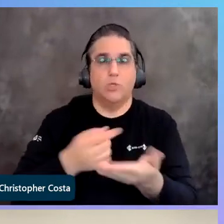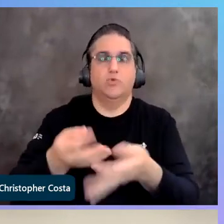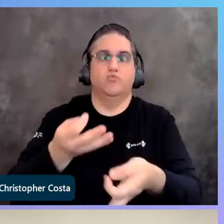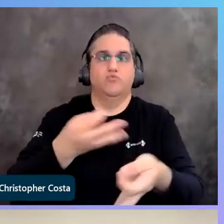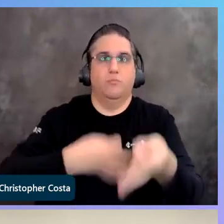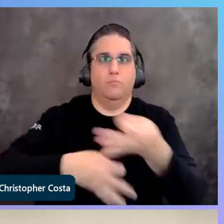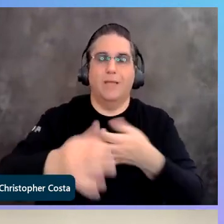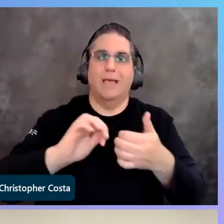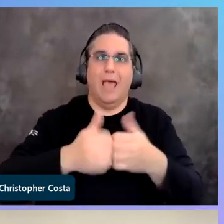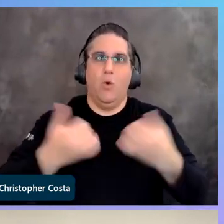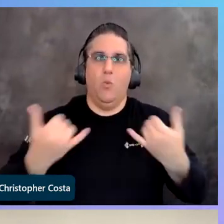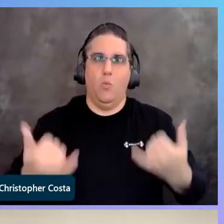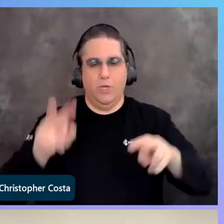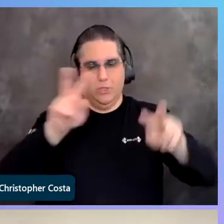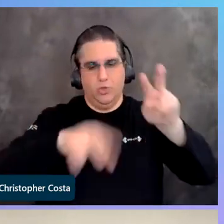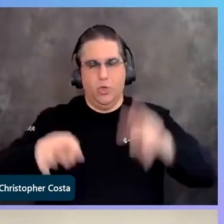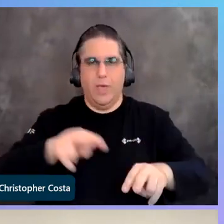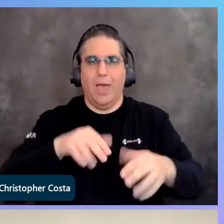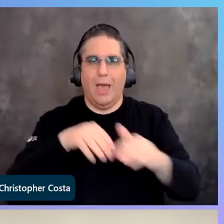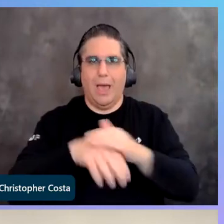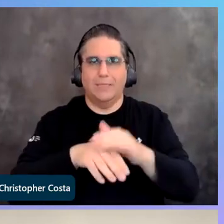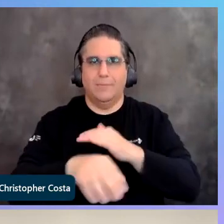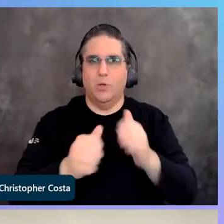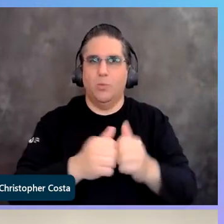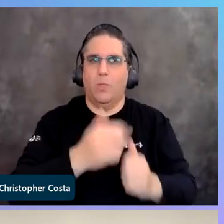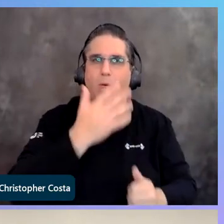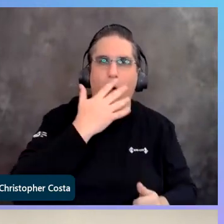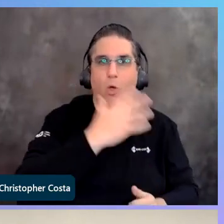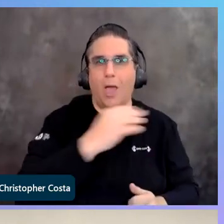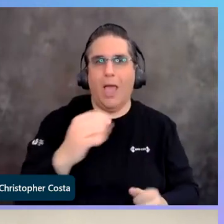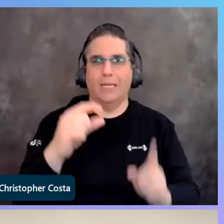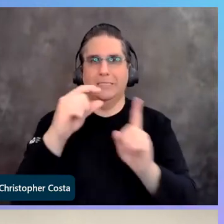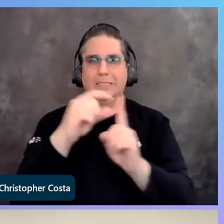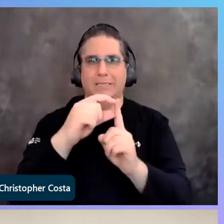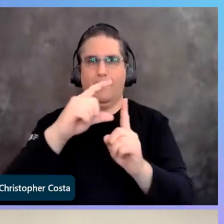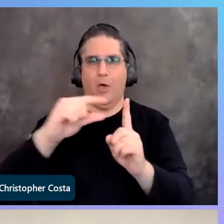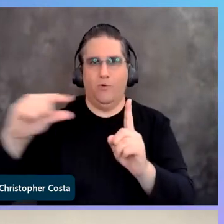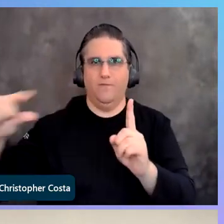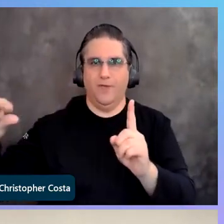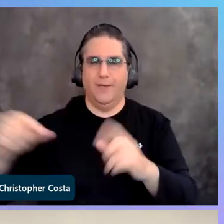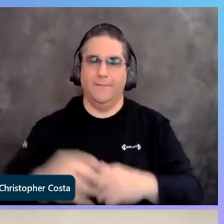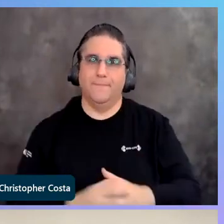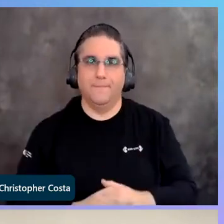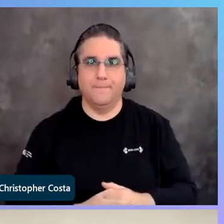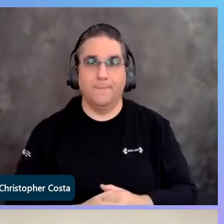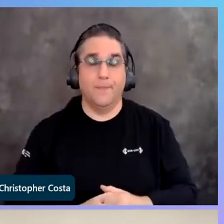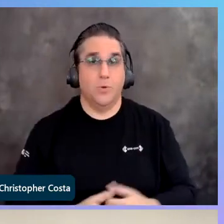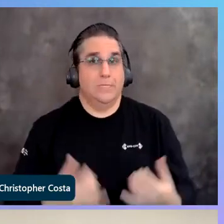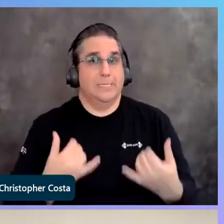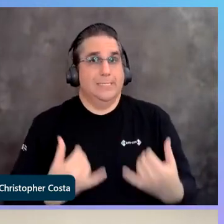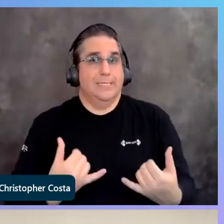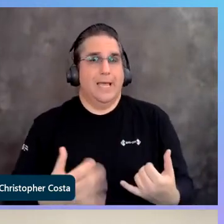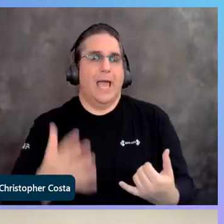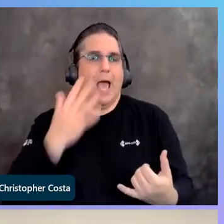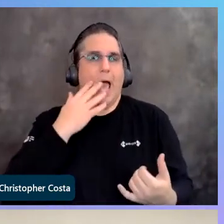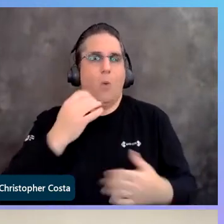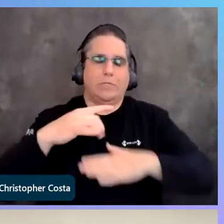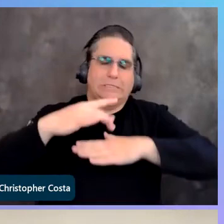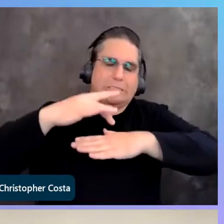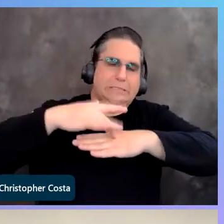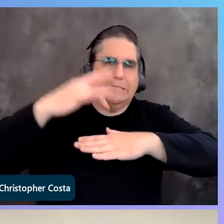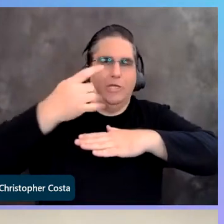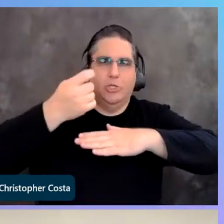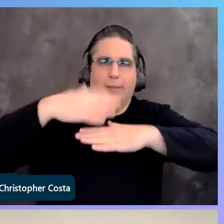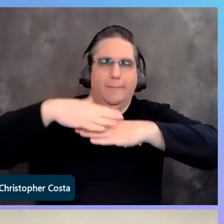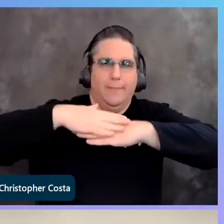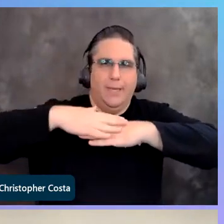determine accessibility in regards to color and typography. And today I'm going to scratch the surface of what this algorithm brings